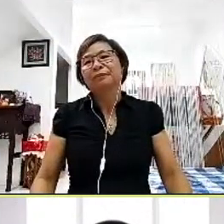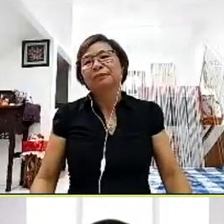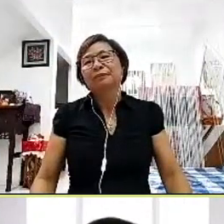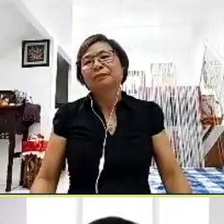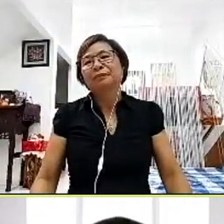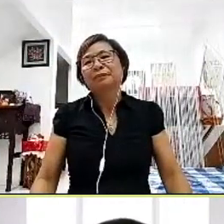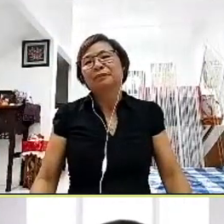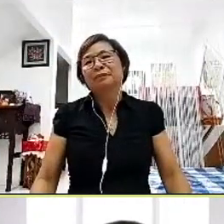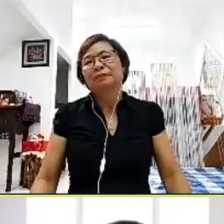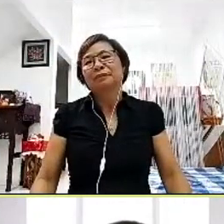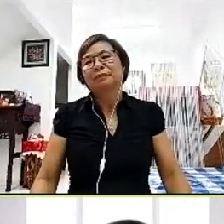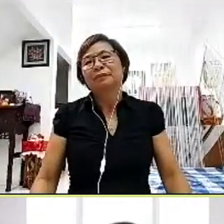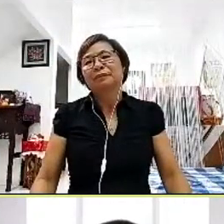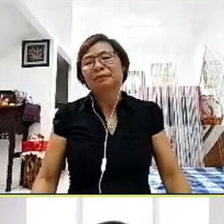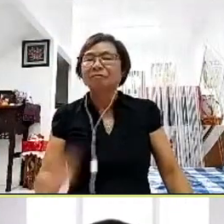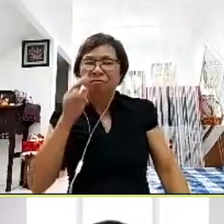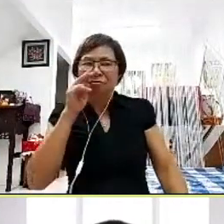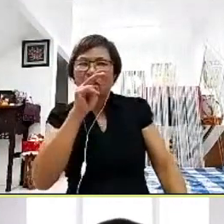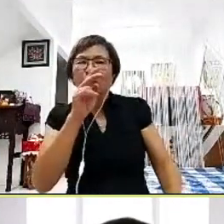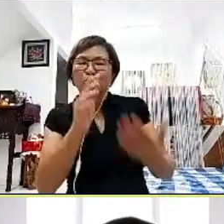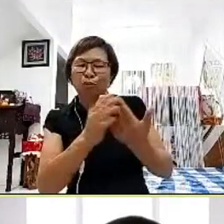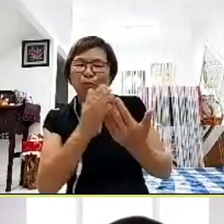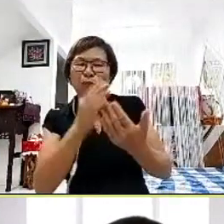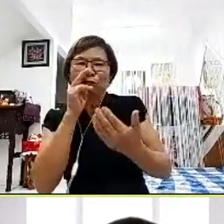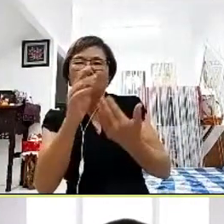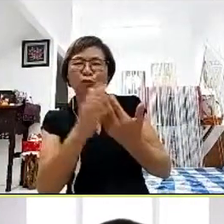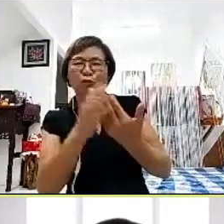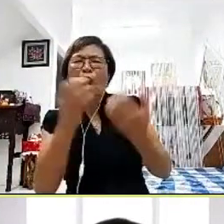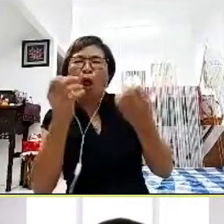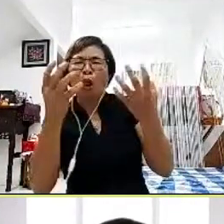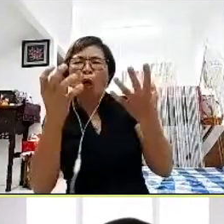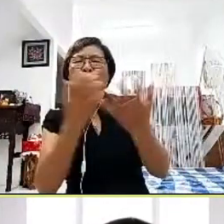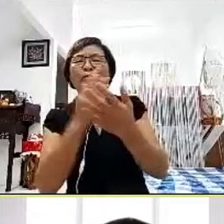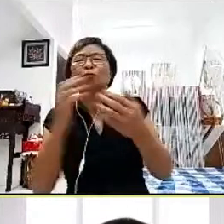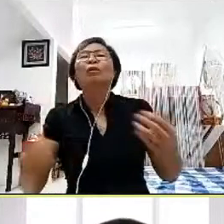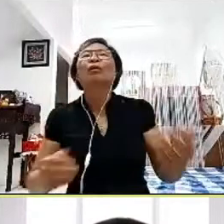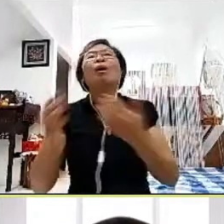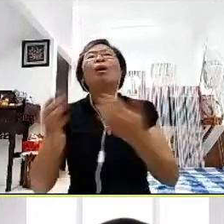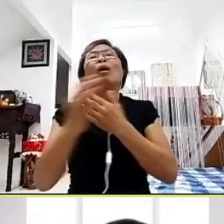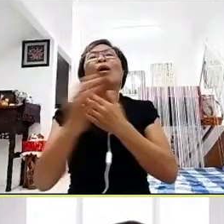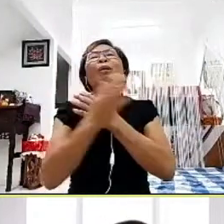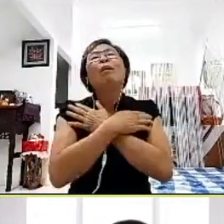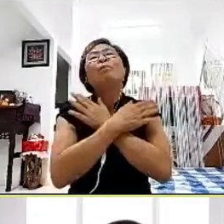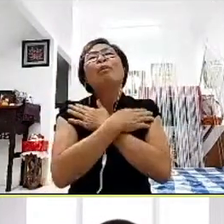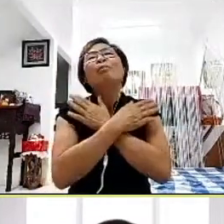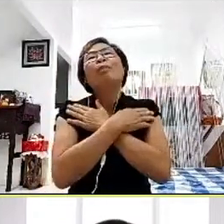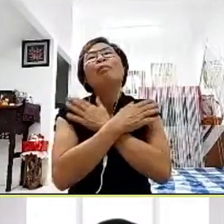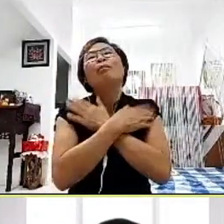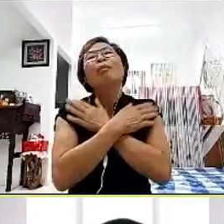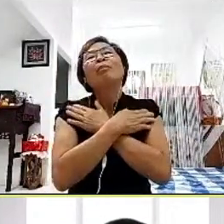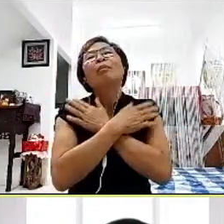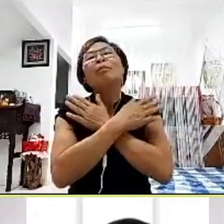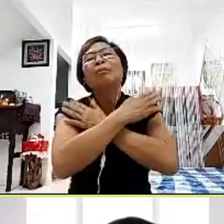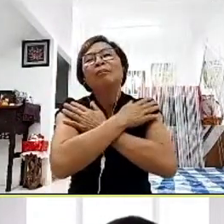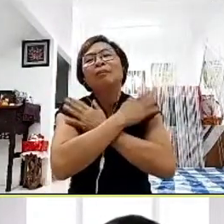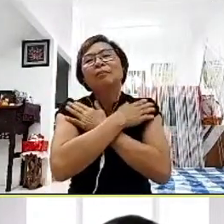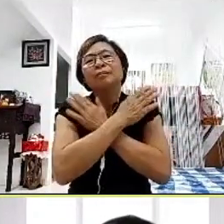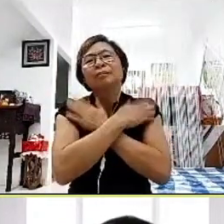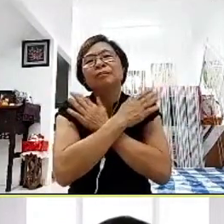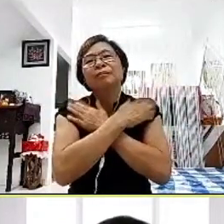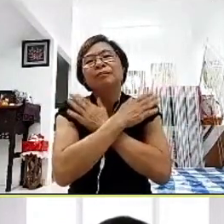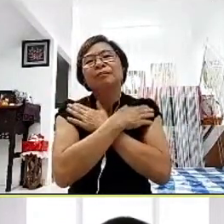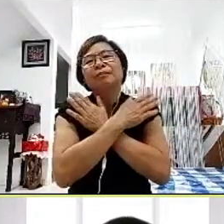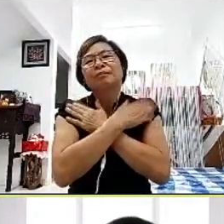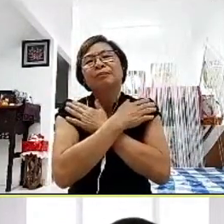Okay, looks very simple. There are a lot of therapeutic factors in this simple practice. Okay, one of them is actually this